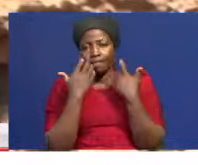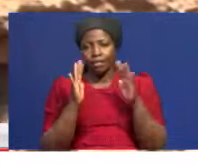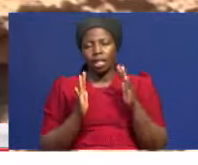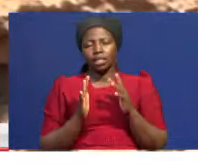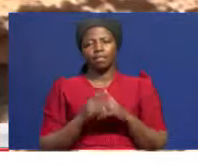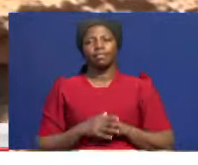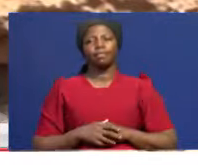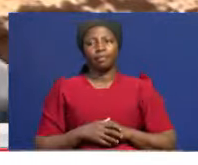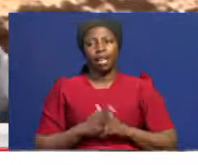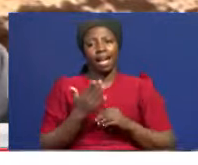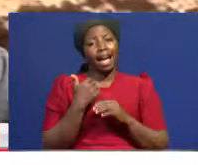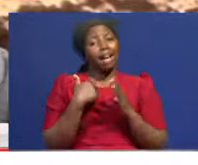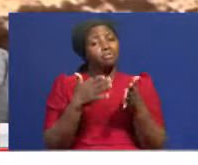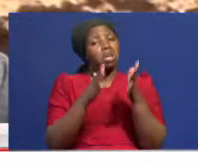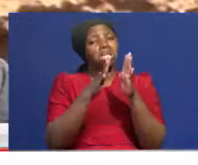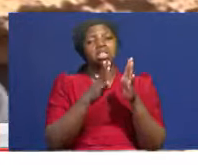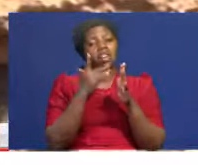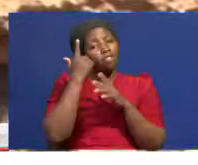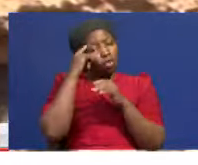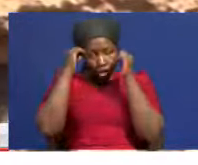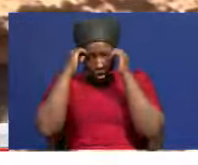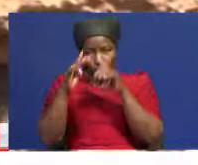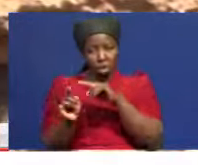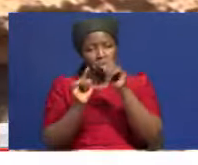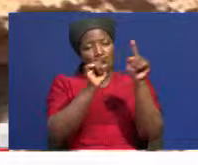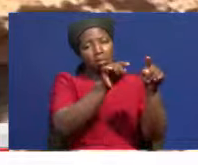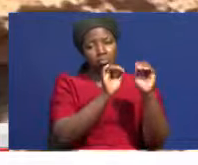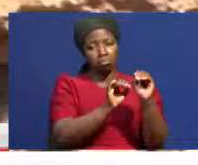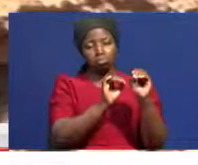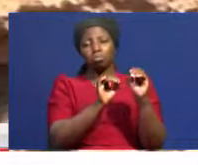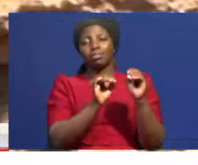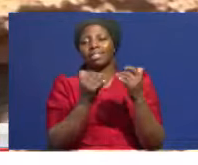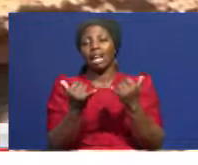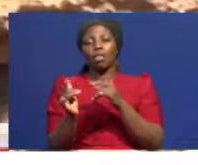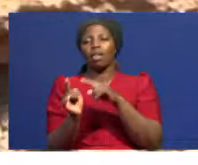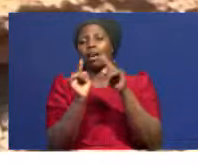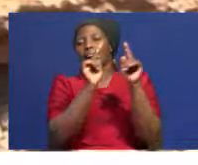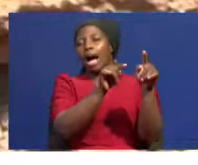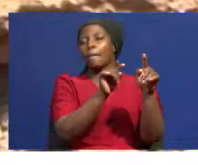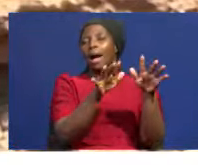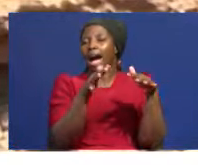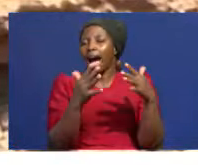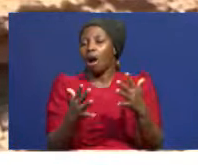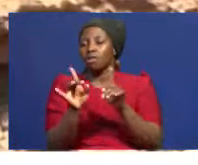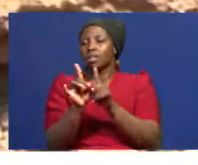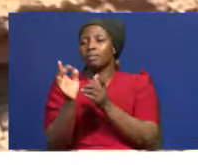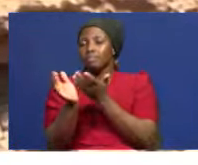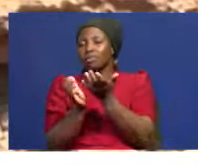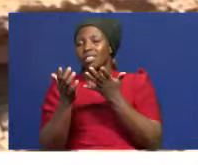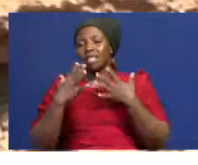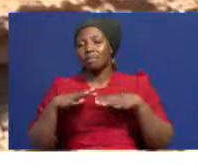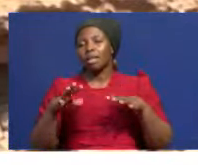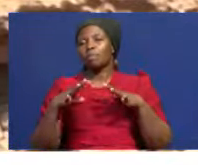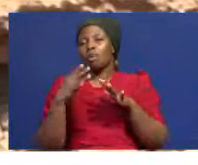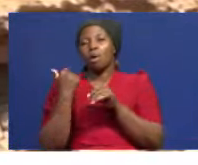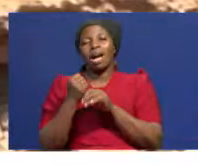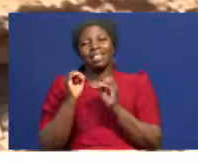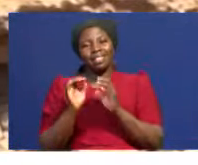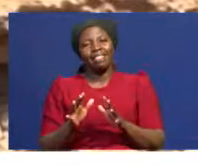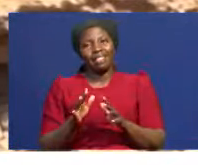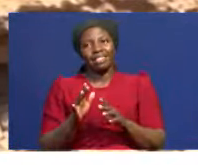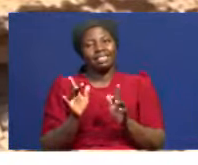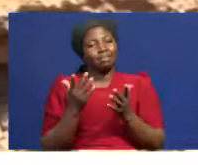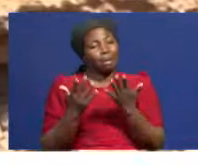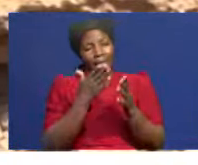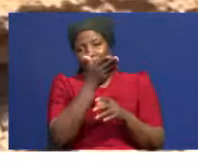hakuna kurudi. Na wanasomeanga huko. Sasa watapita wapi? Hata watu wa mnyabiashara. Simekoma, hata labda huko sukari itaisha